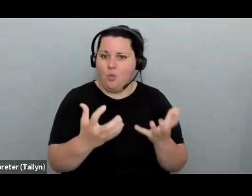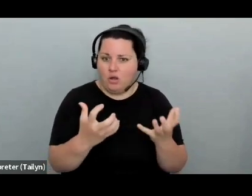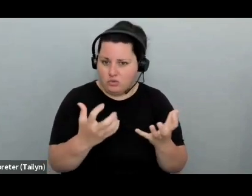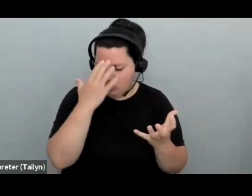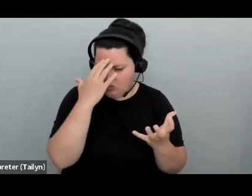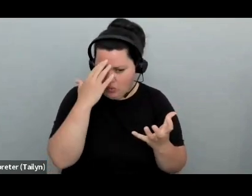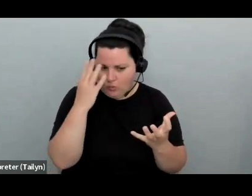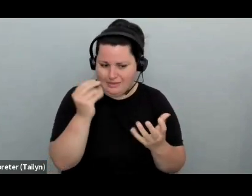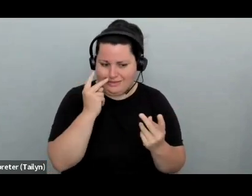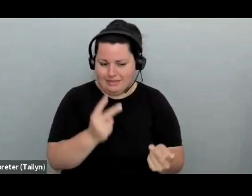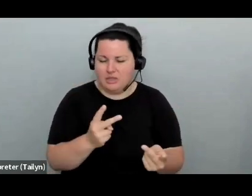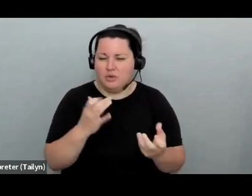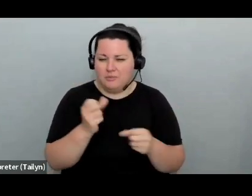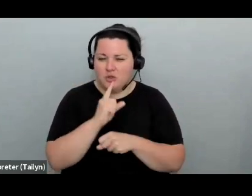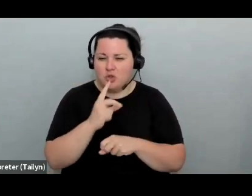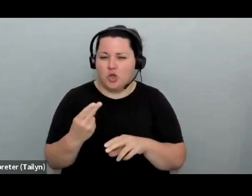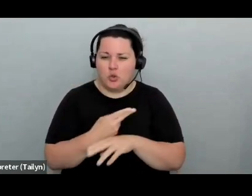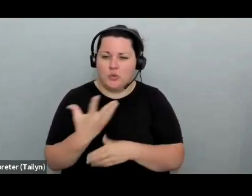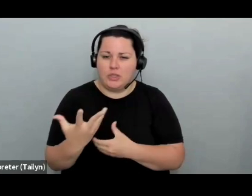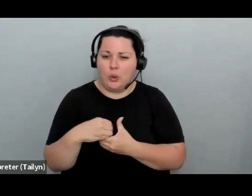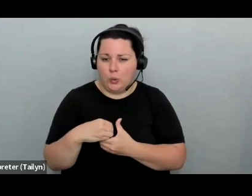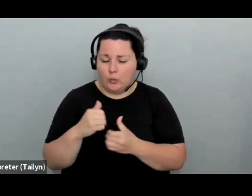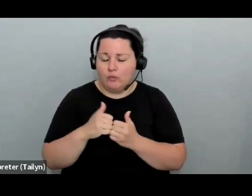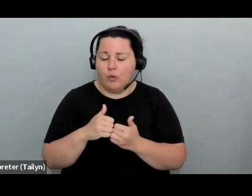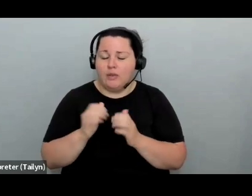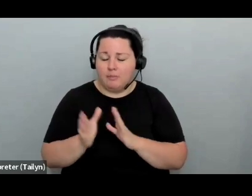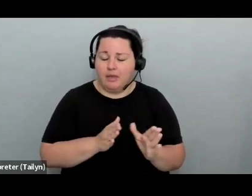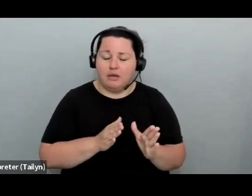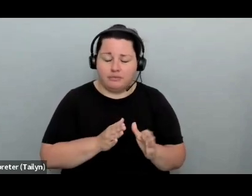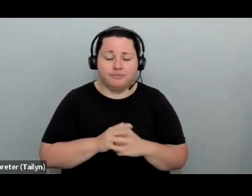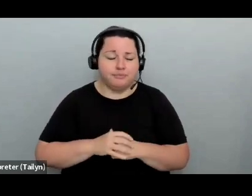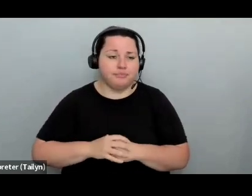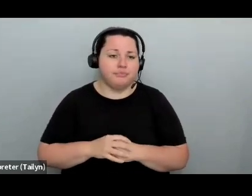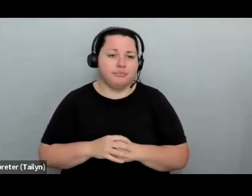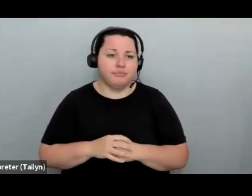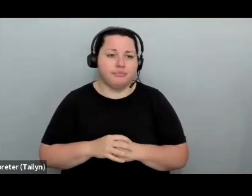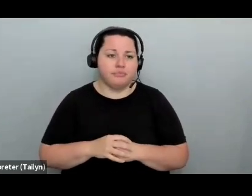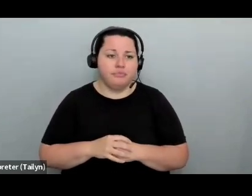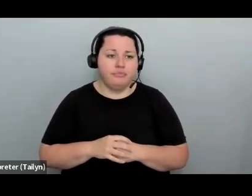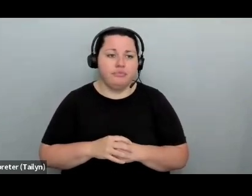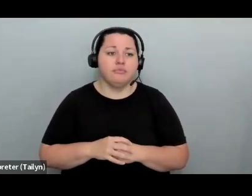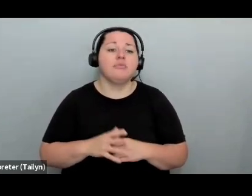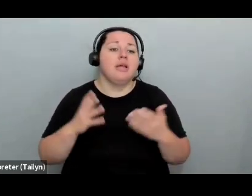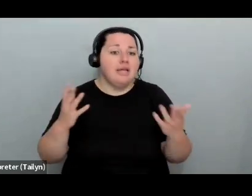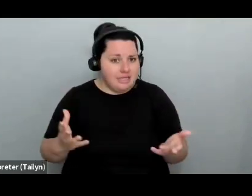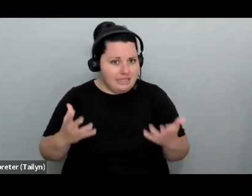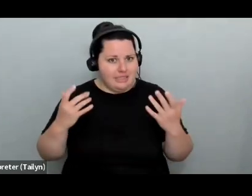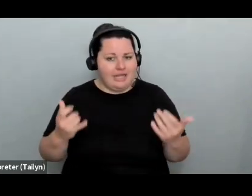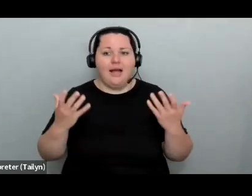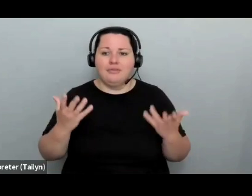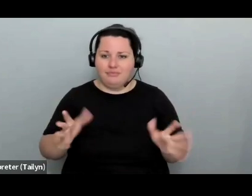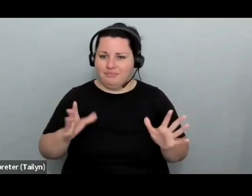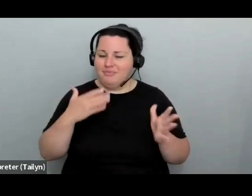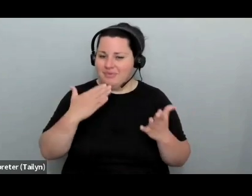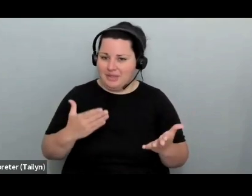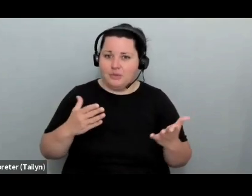make sure that gets utilized in the crisis and safety plan that's family-led. And with that, I'm going to turn